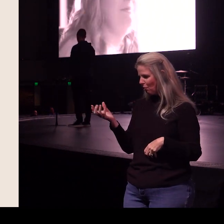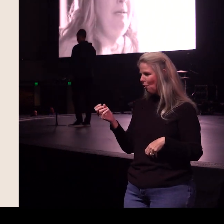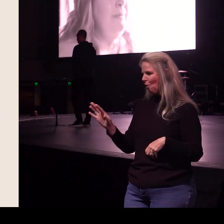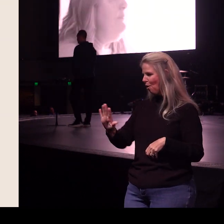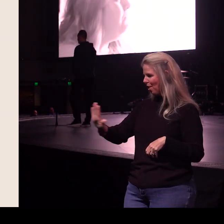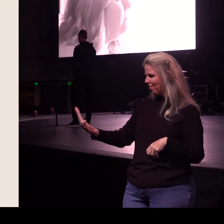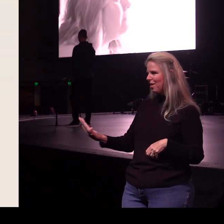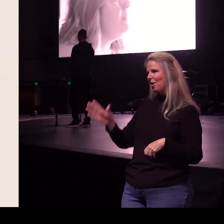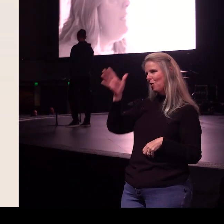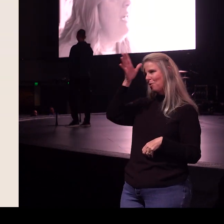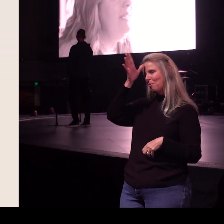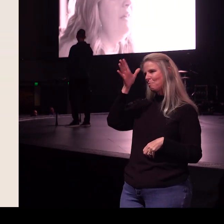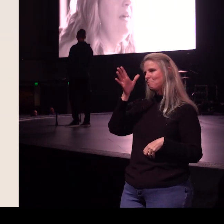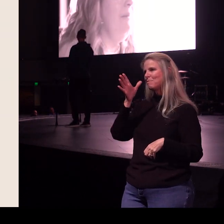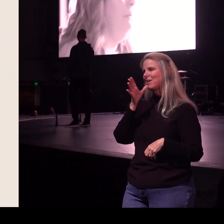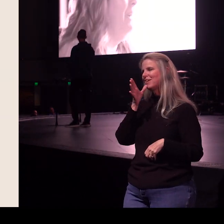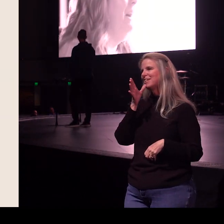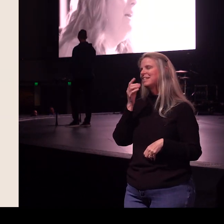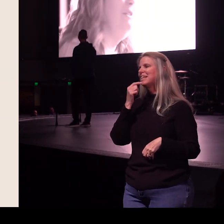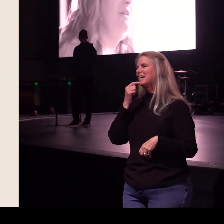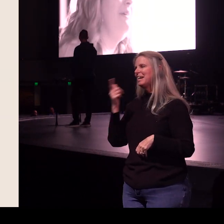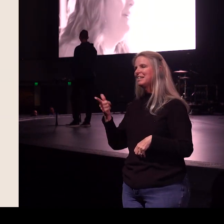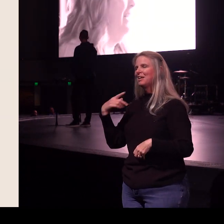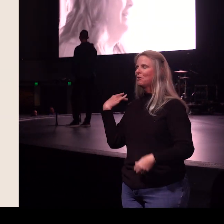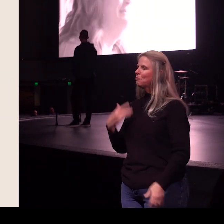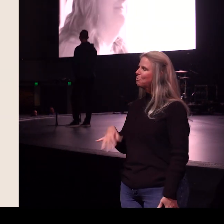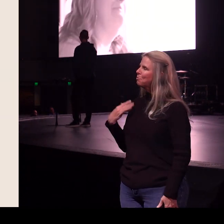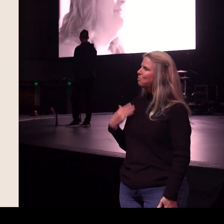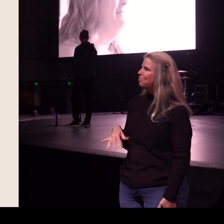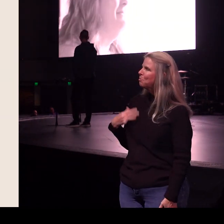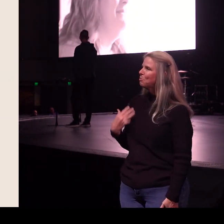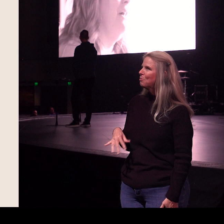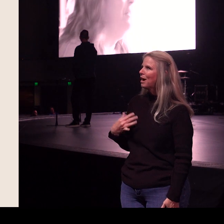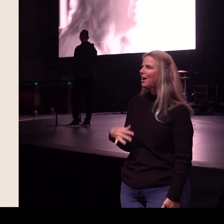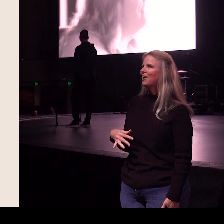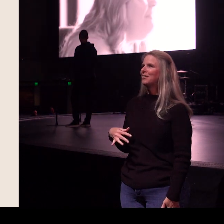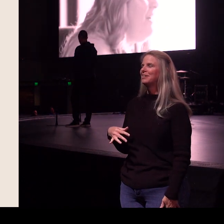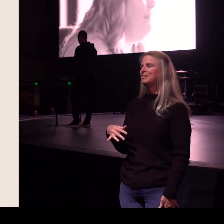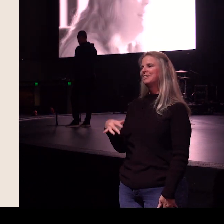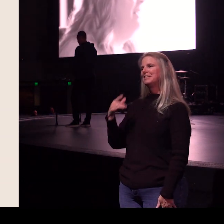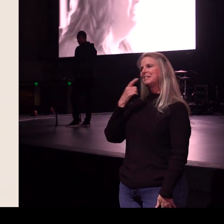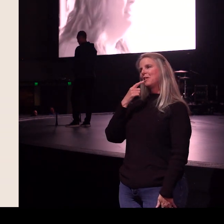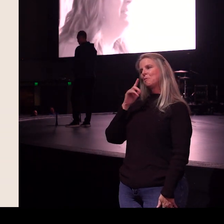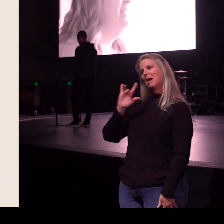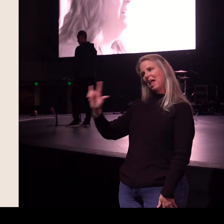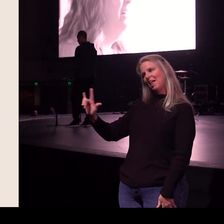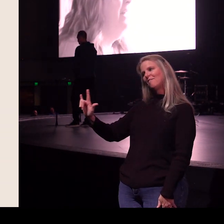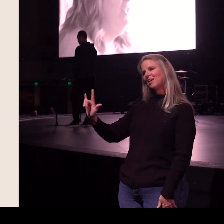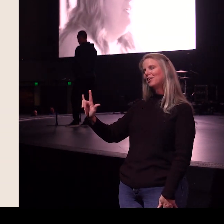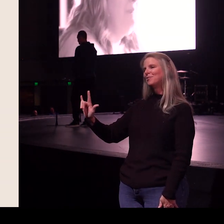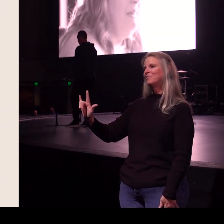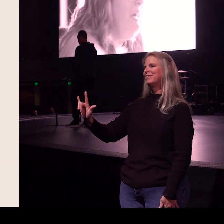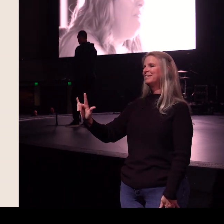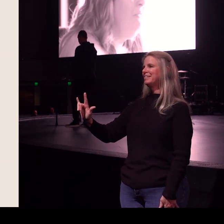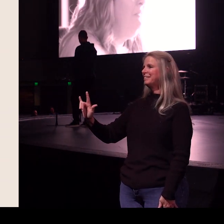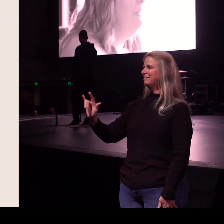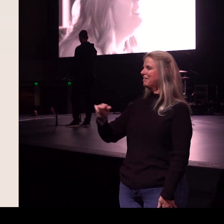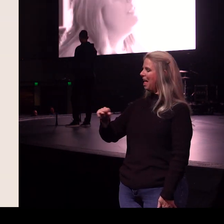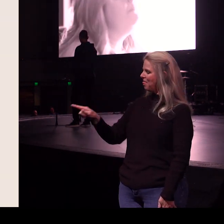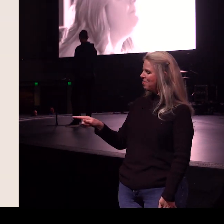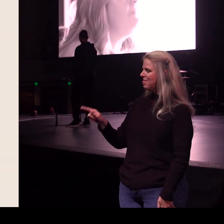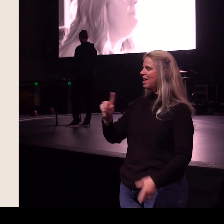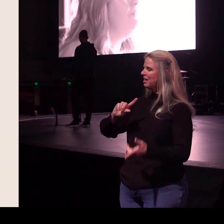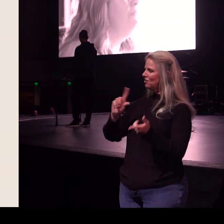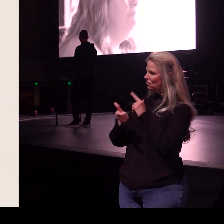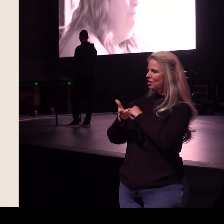him, I tell them, oh my gosh, I tell them I love them, and just, they changed my life.